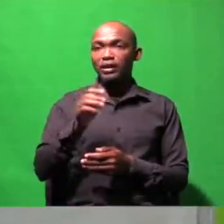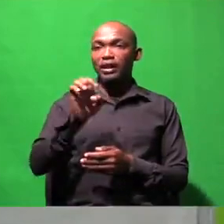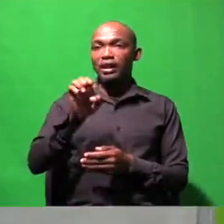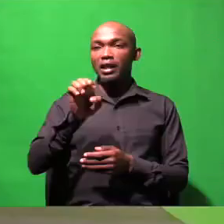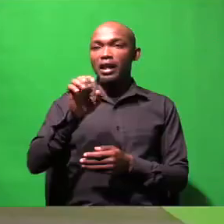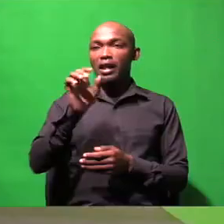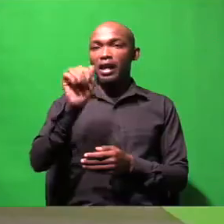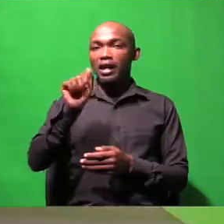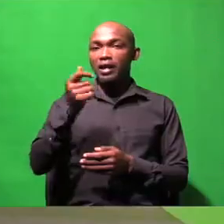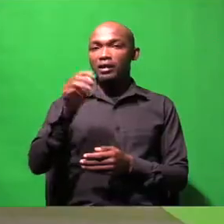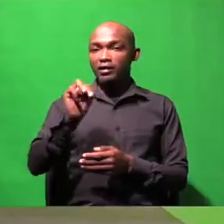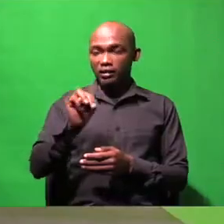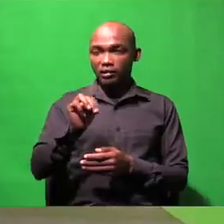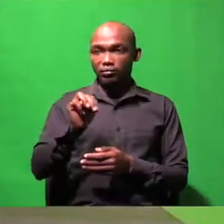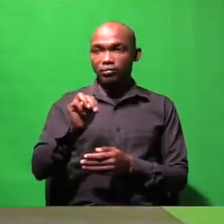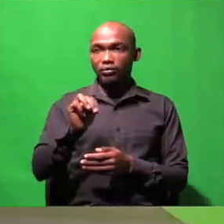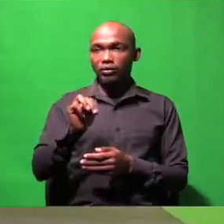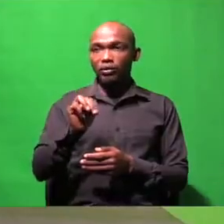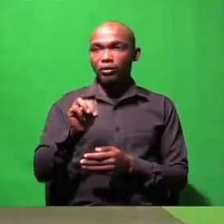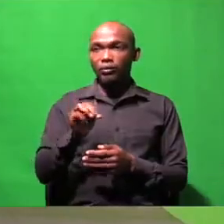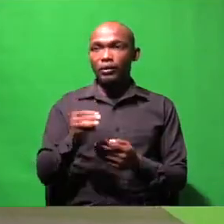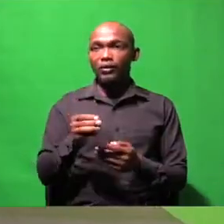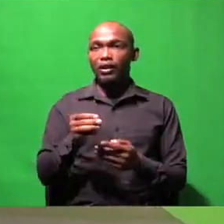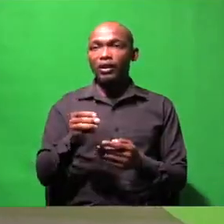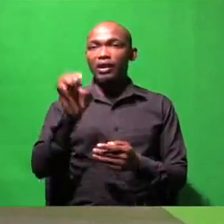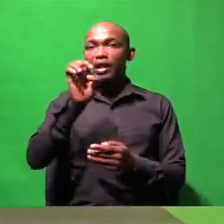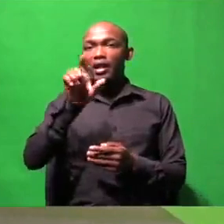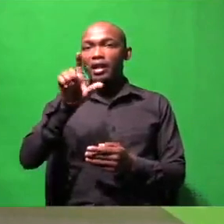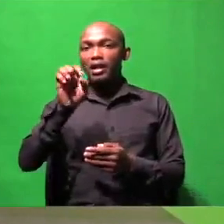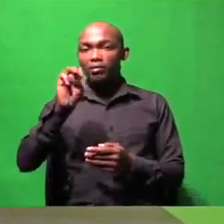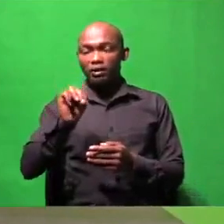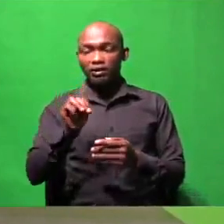element, maybe their atom differ in masses, which is